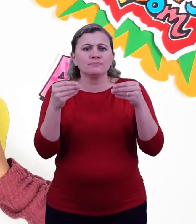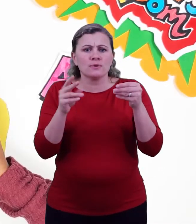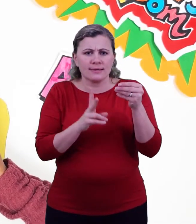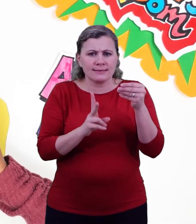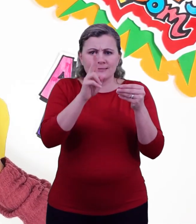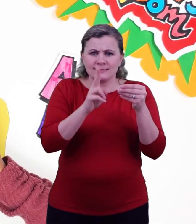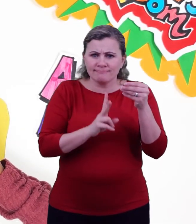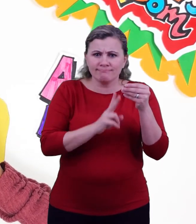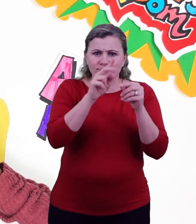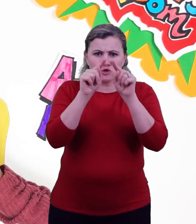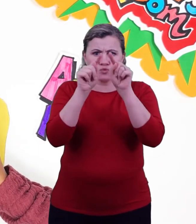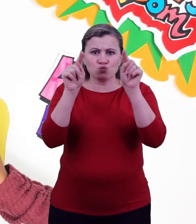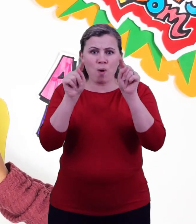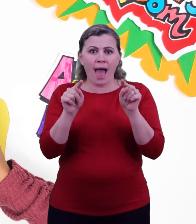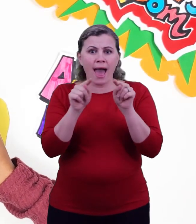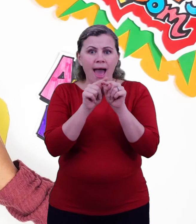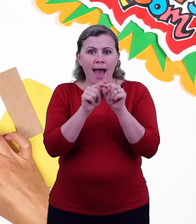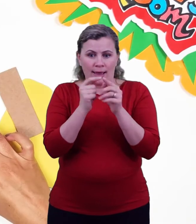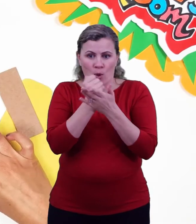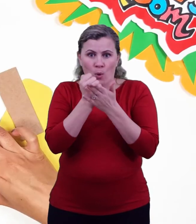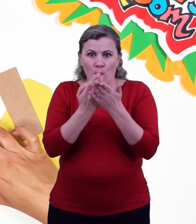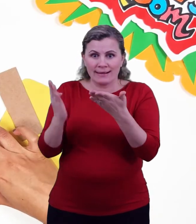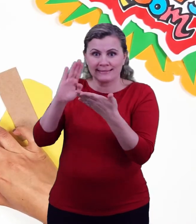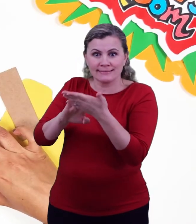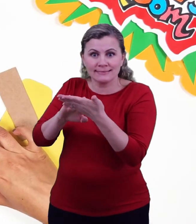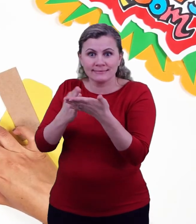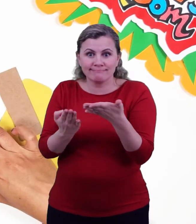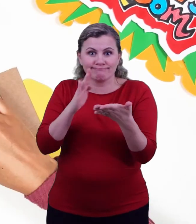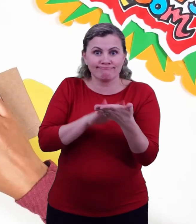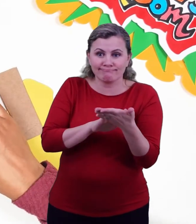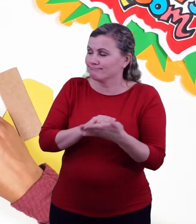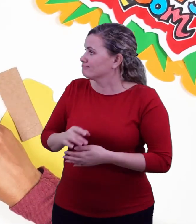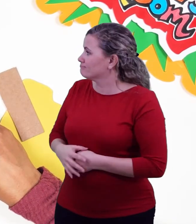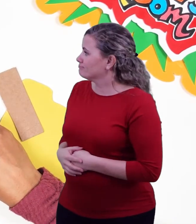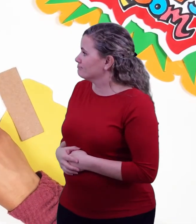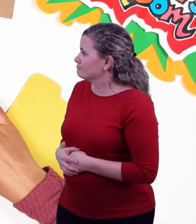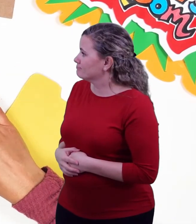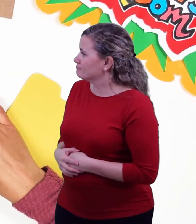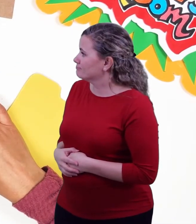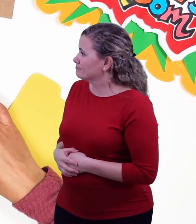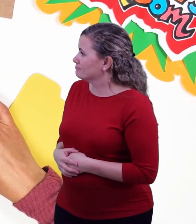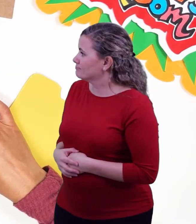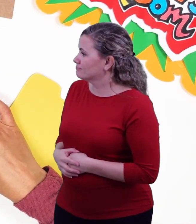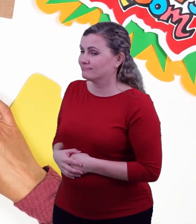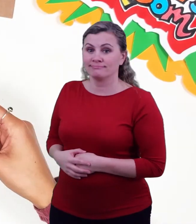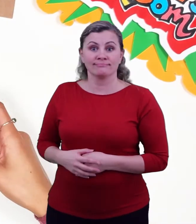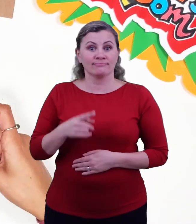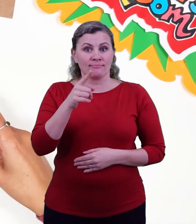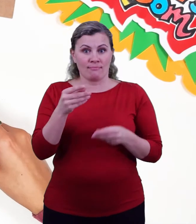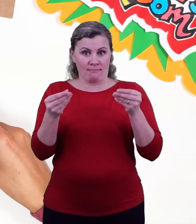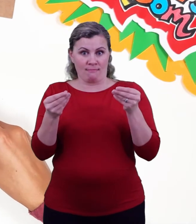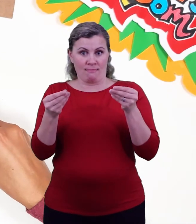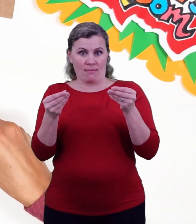Now get your thick cardboard, cut it into small squares and stick a piece of cardboard between each coloured layer to make your sign 3D.